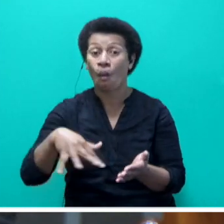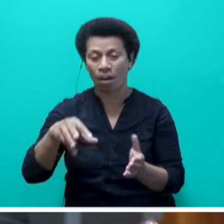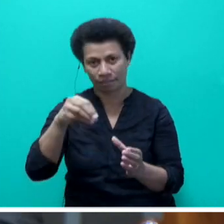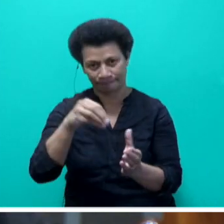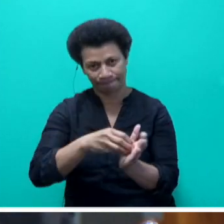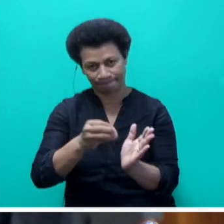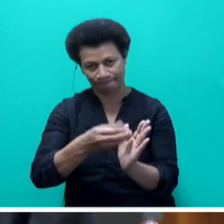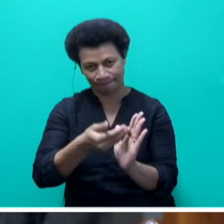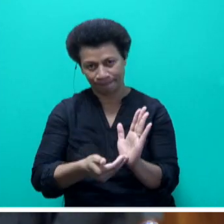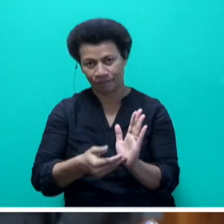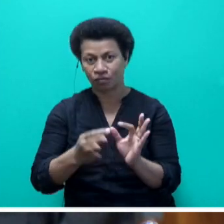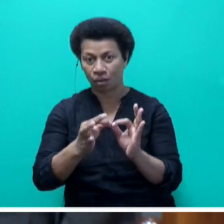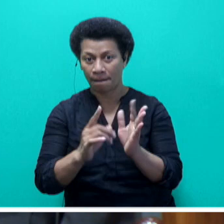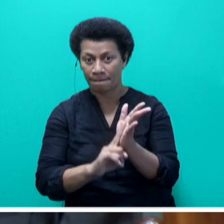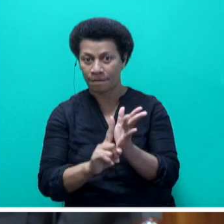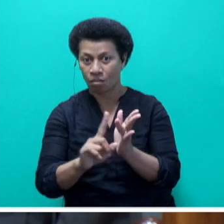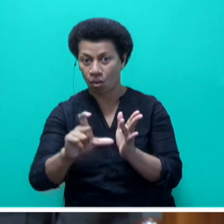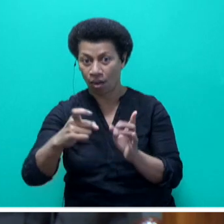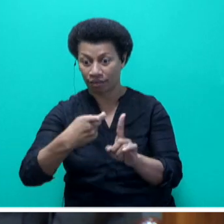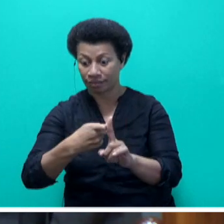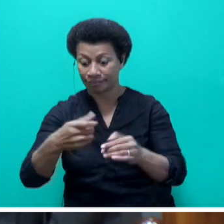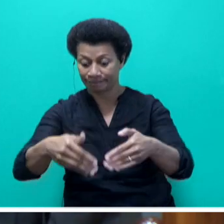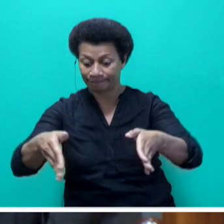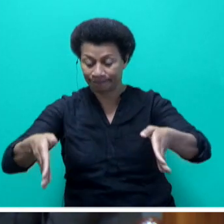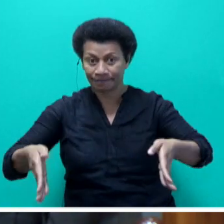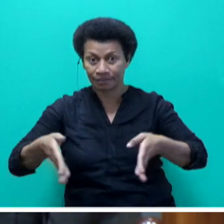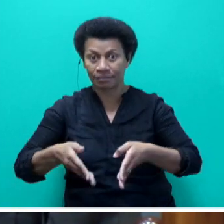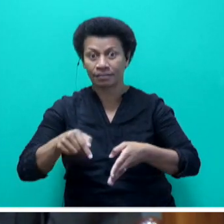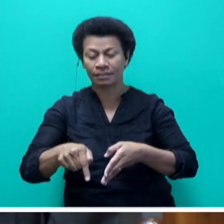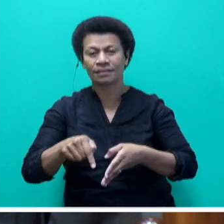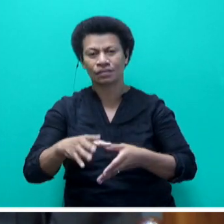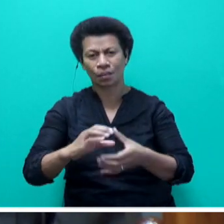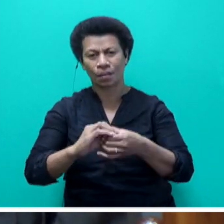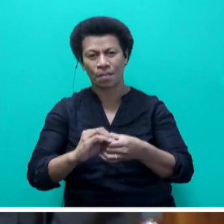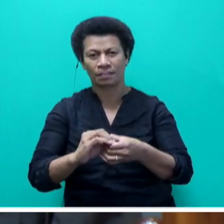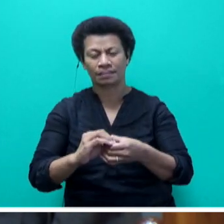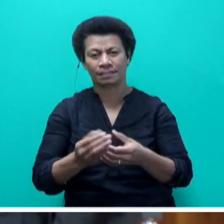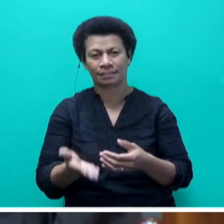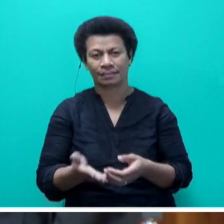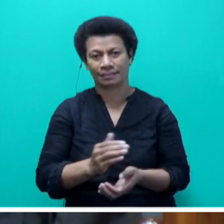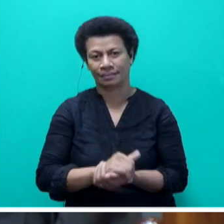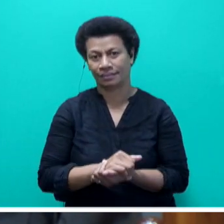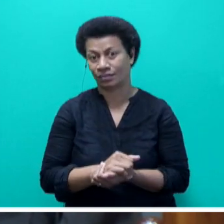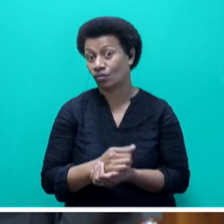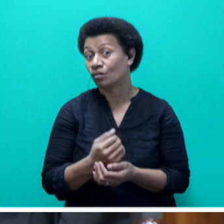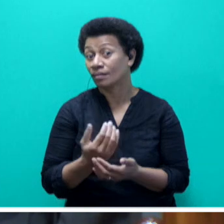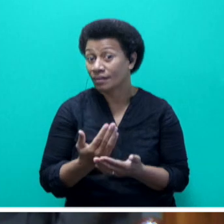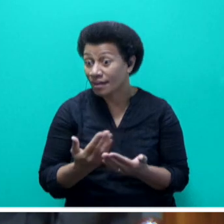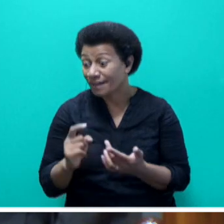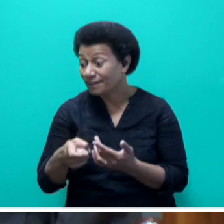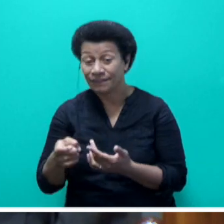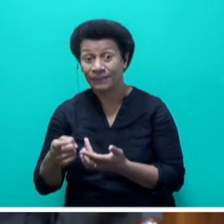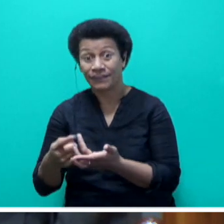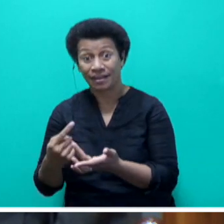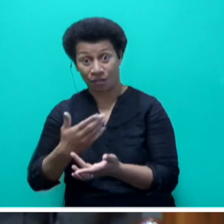block rezoning areas now have greater flexibility with respect to their particular properties. However, property owners who wish to maintain